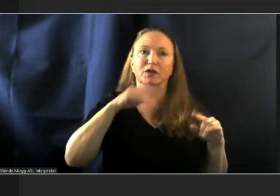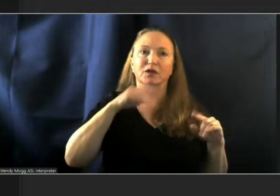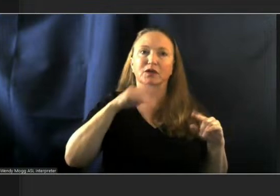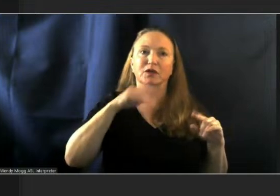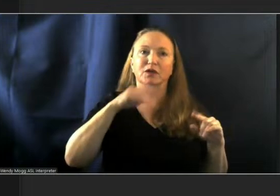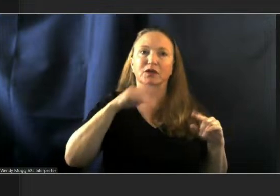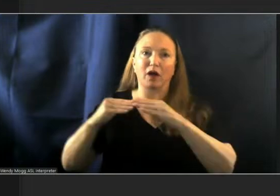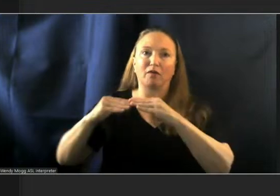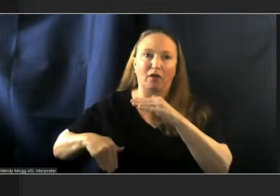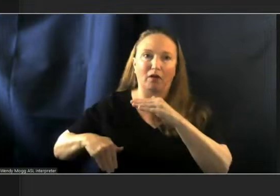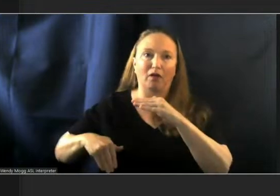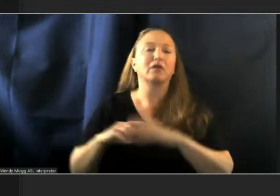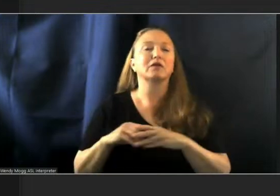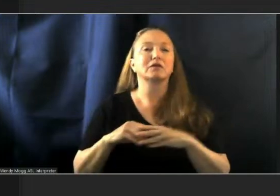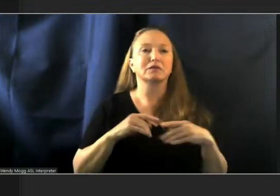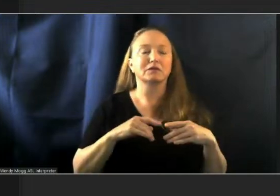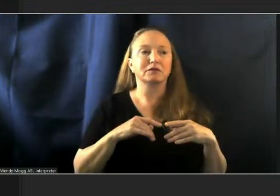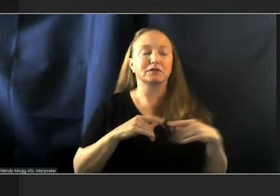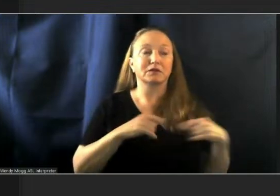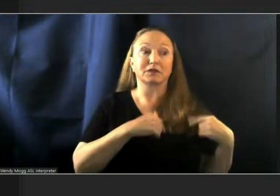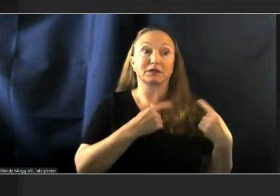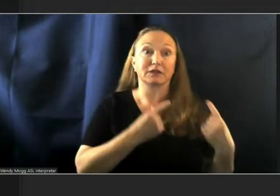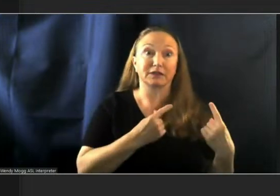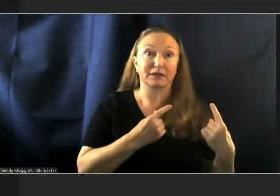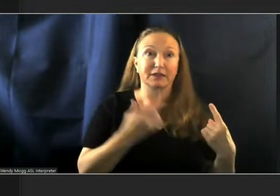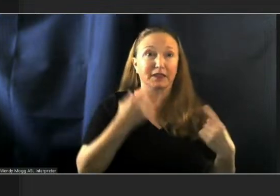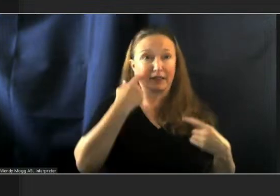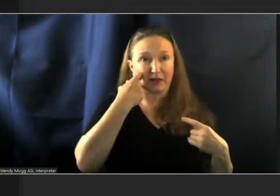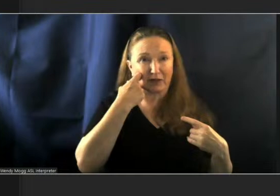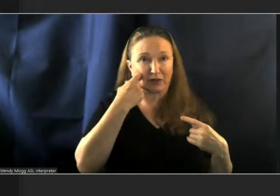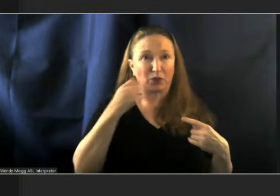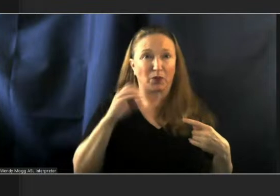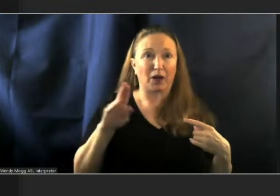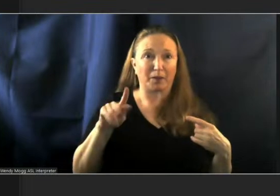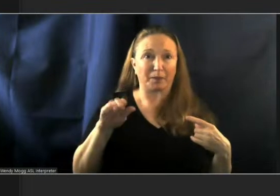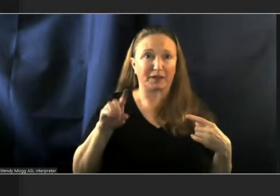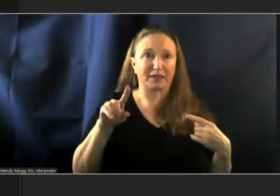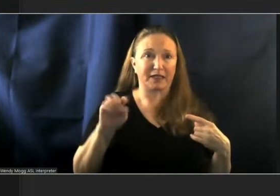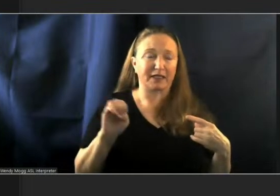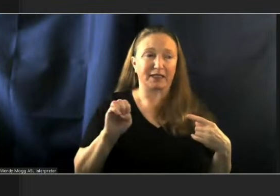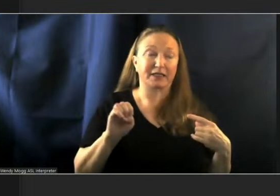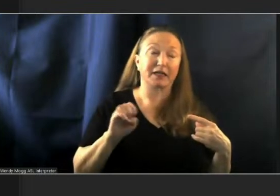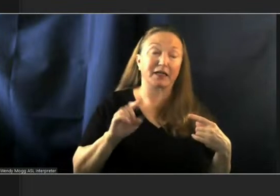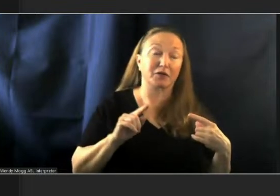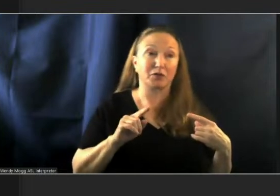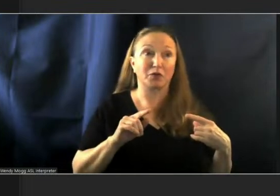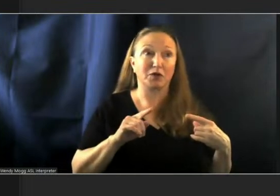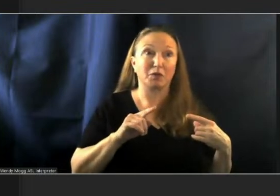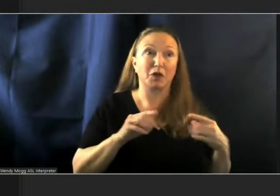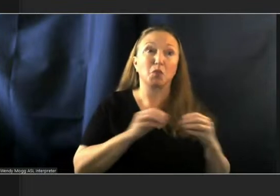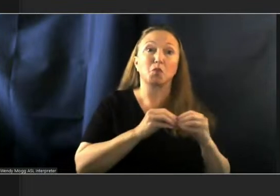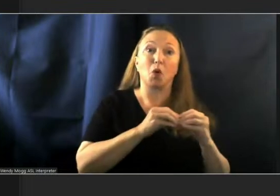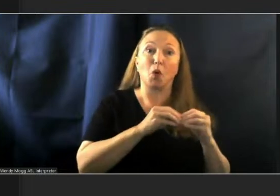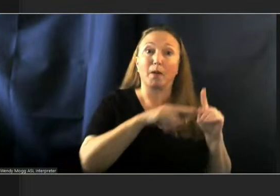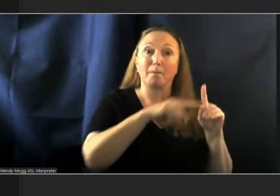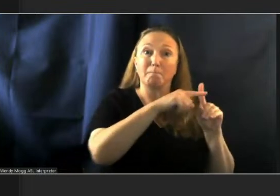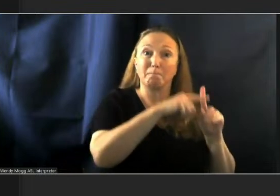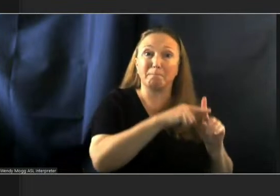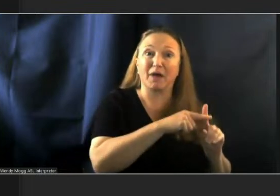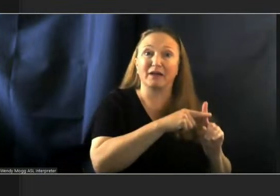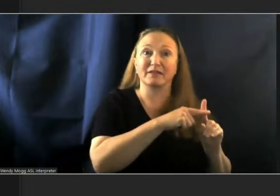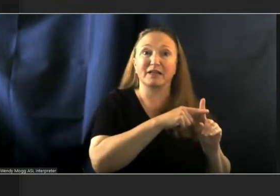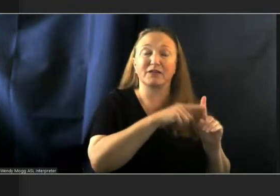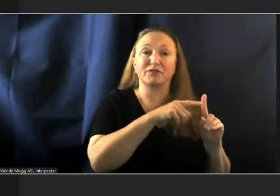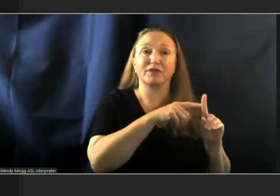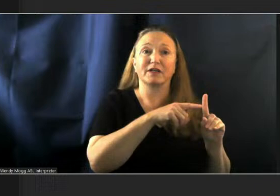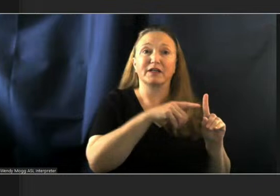Since the last COVID-19 update on July 9th, there's been an uptick in positive cases among children under